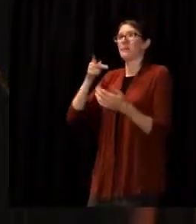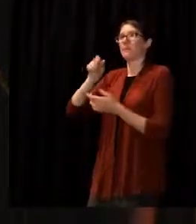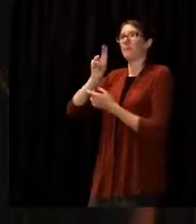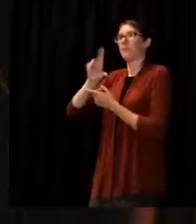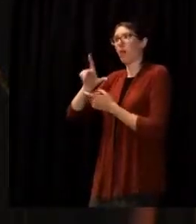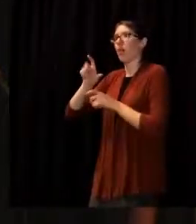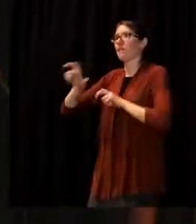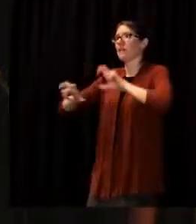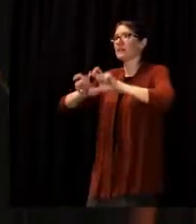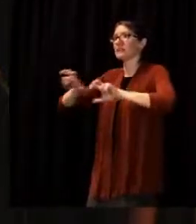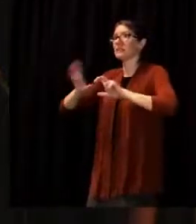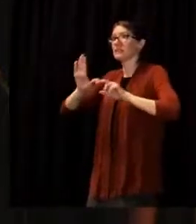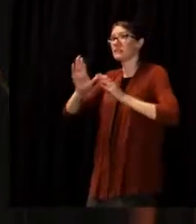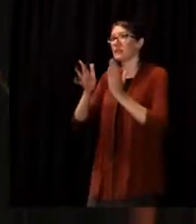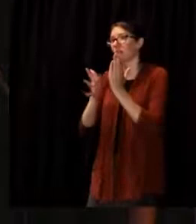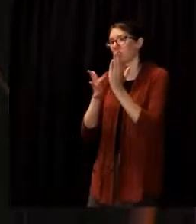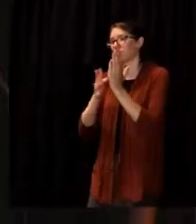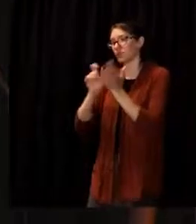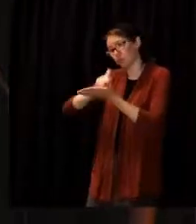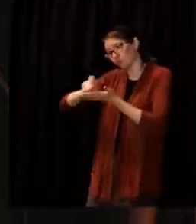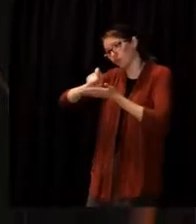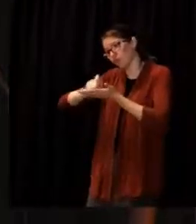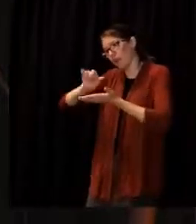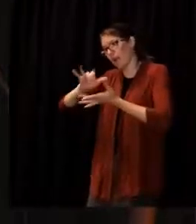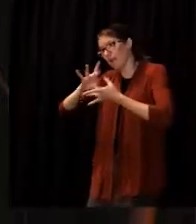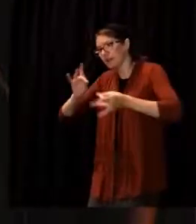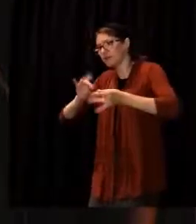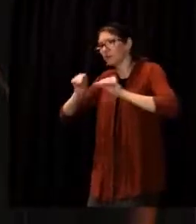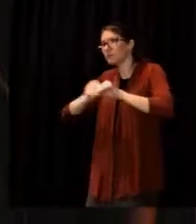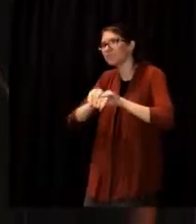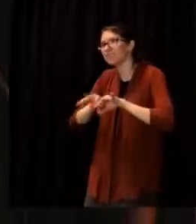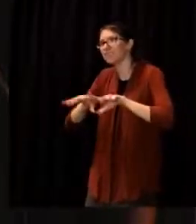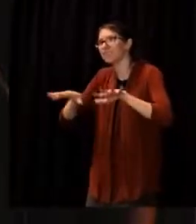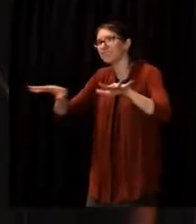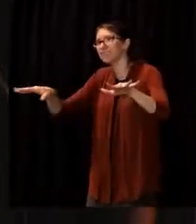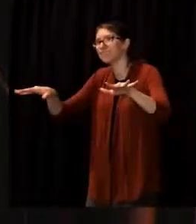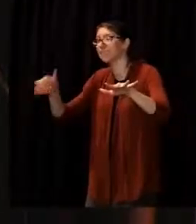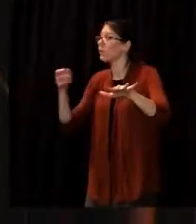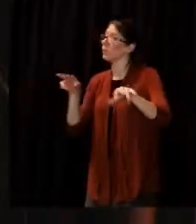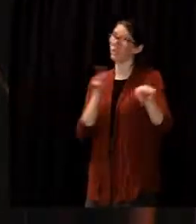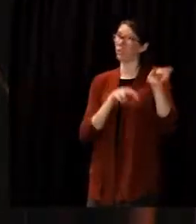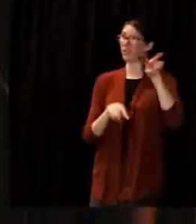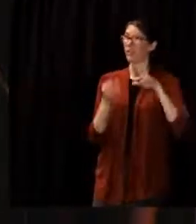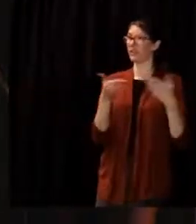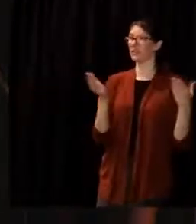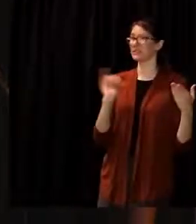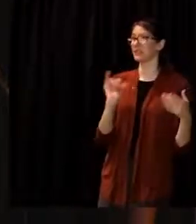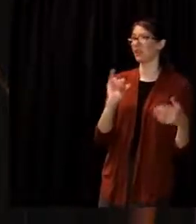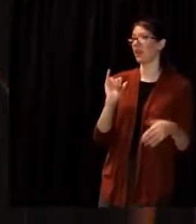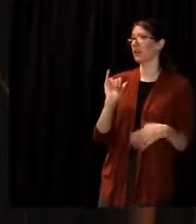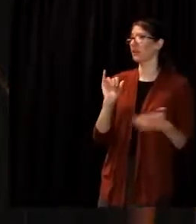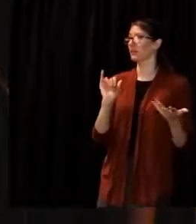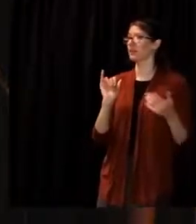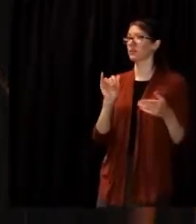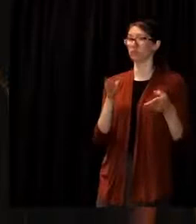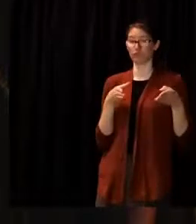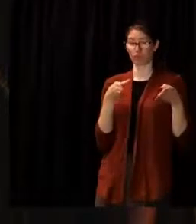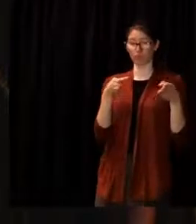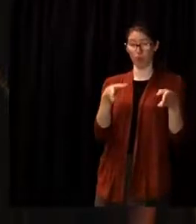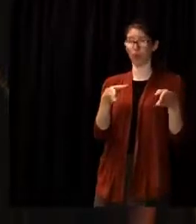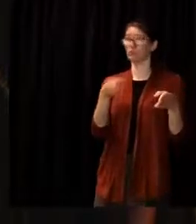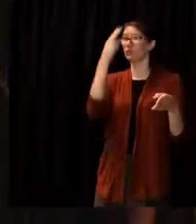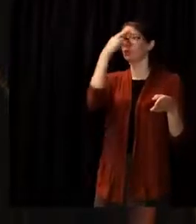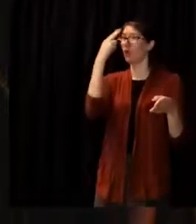day to get that message written and to be able to get it out? Or you can look at things like the roads that the